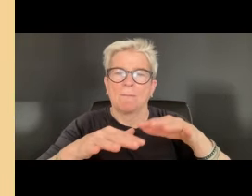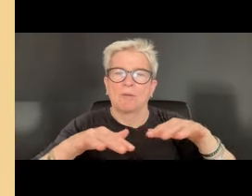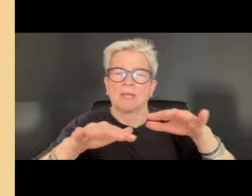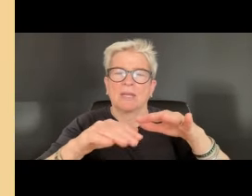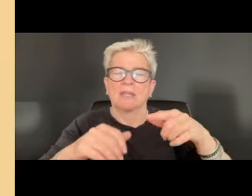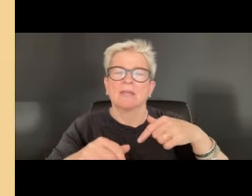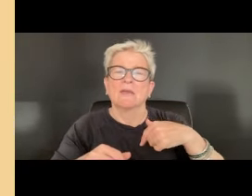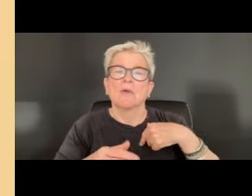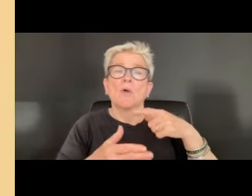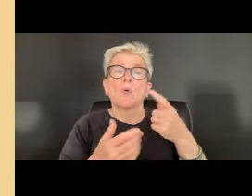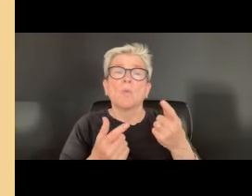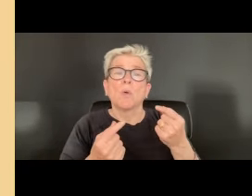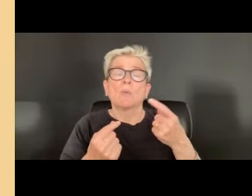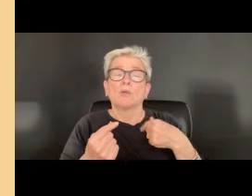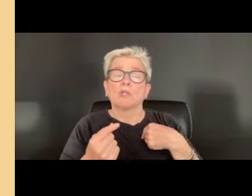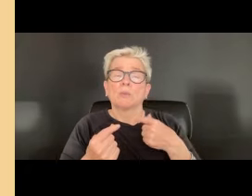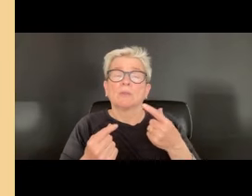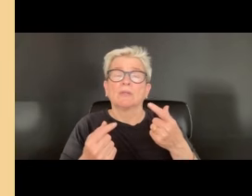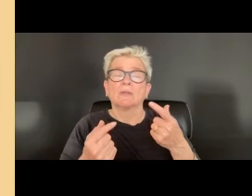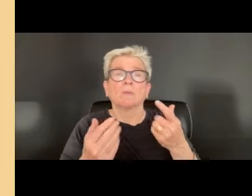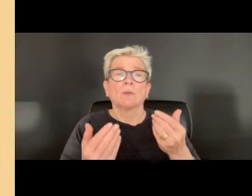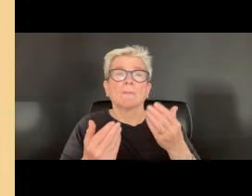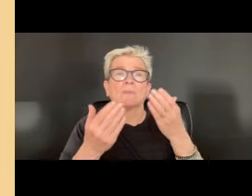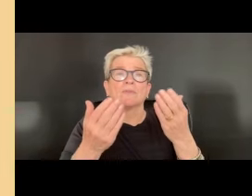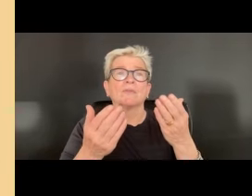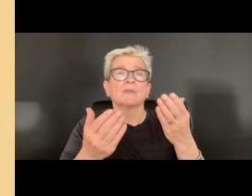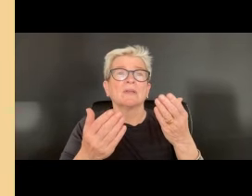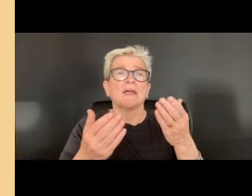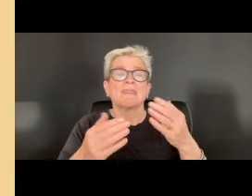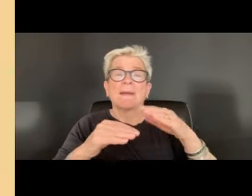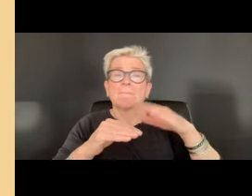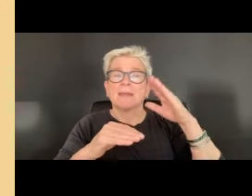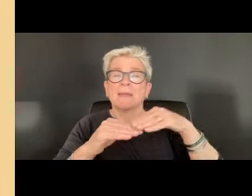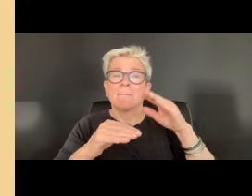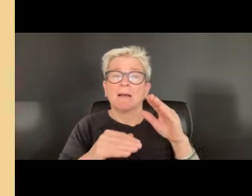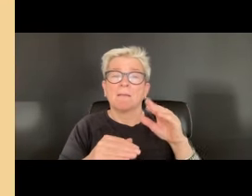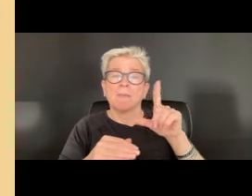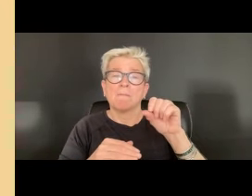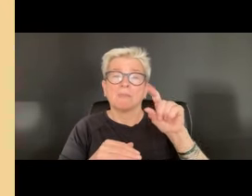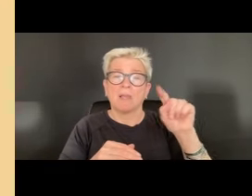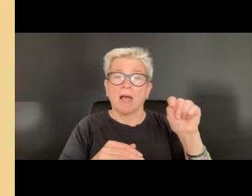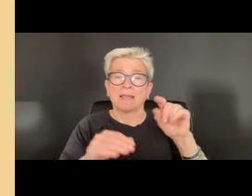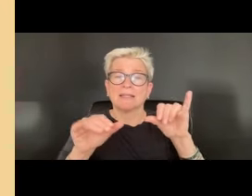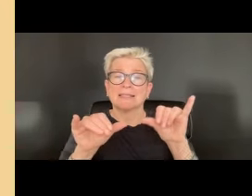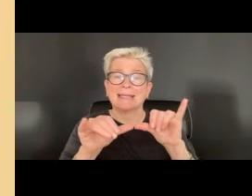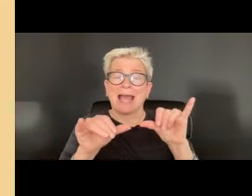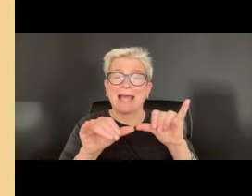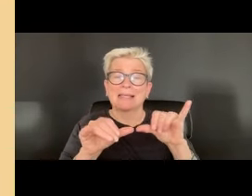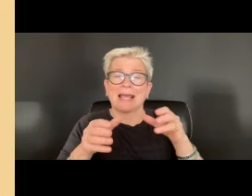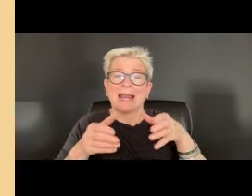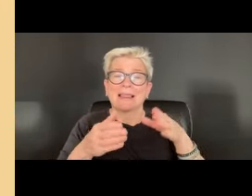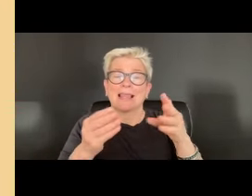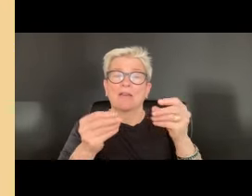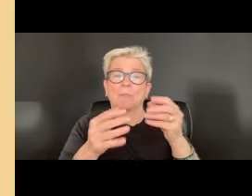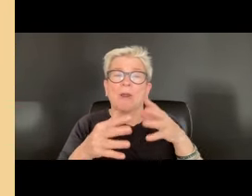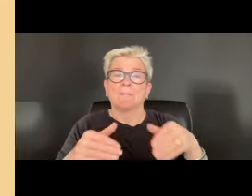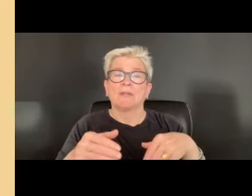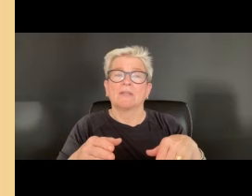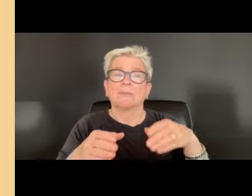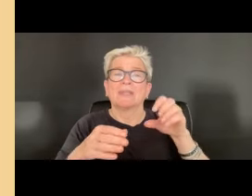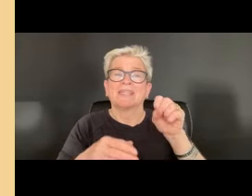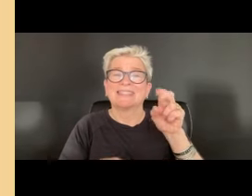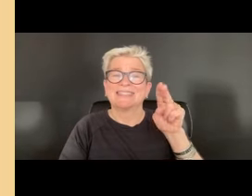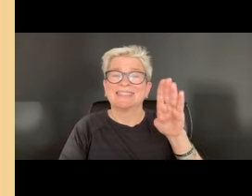to remove the minimum lot size and allow properties to be subdivided, or what we